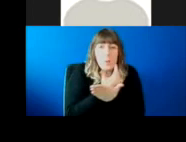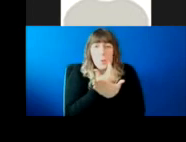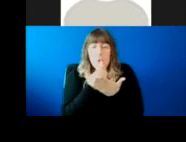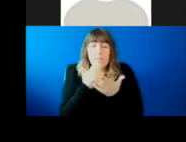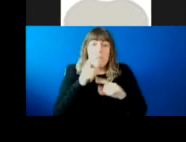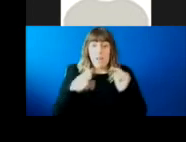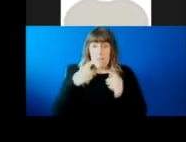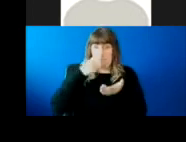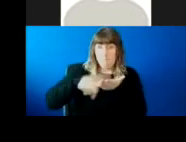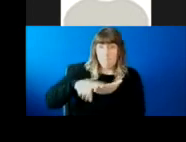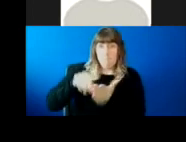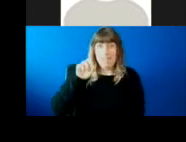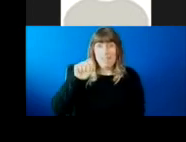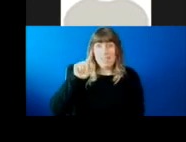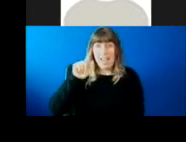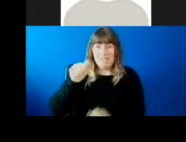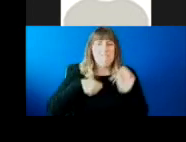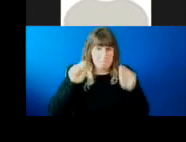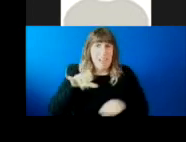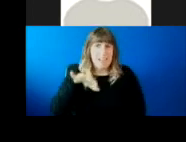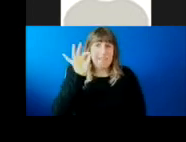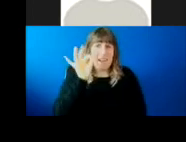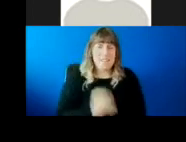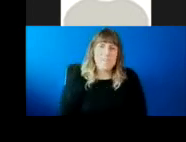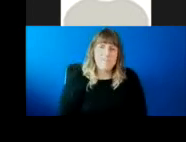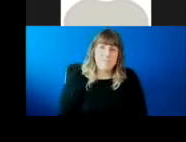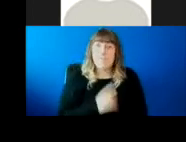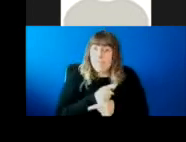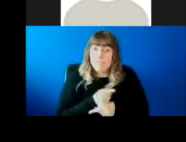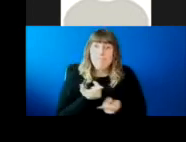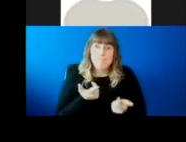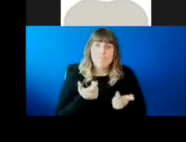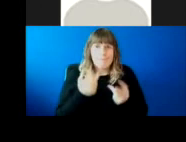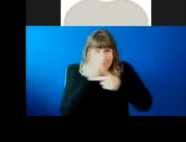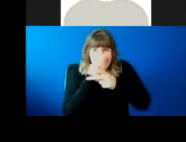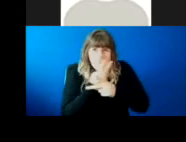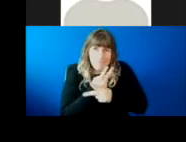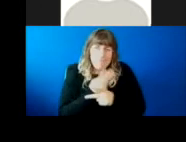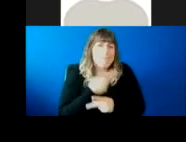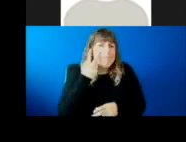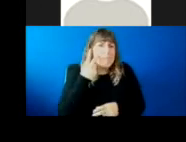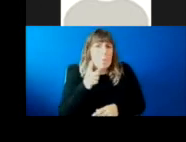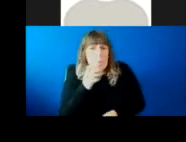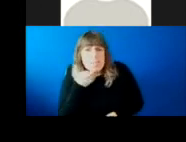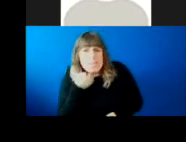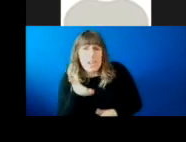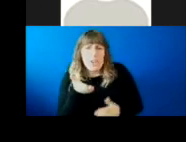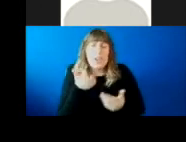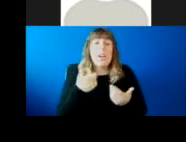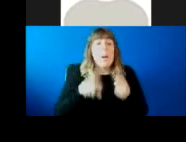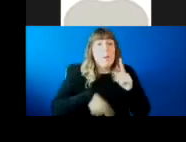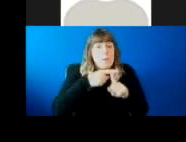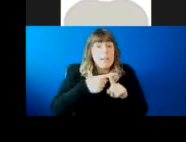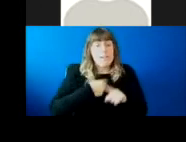hard for me to find out if I put a little bit of time in. Exactly. Right, to sort of sort it out and see who's there. And I think the other thing is also